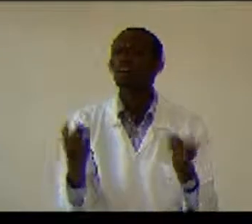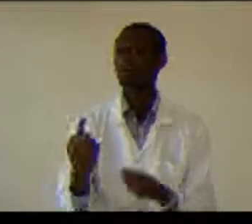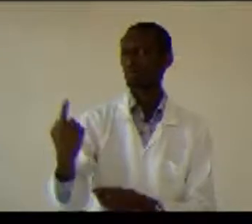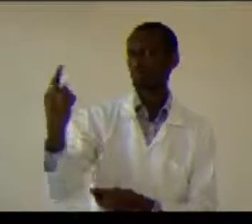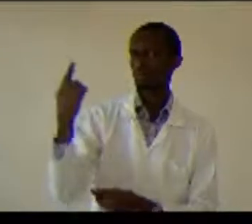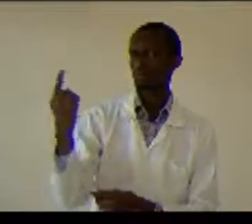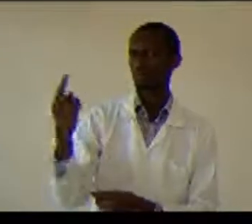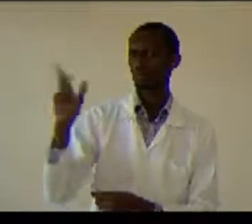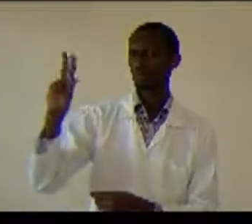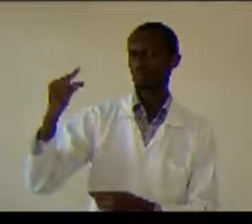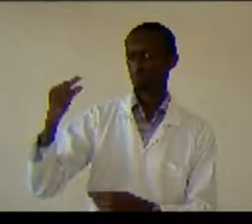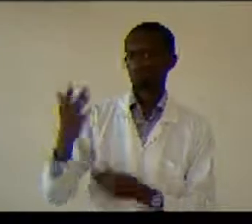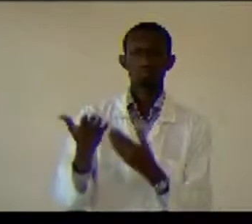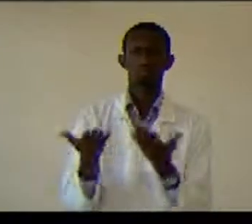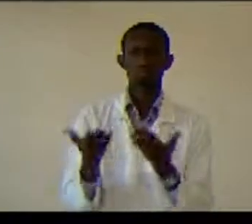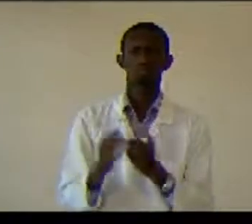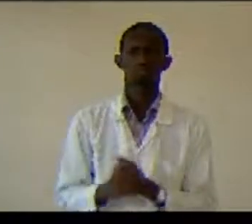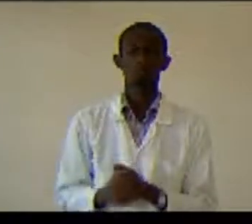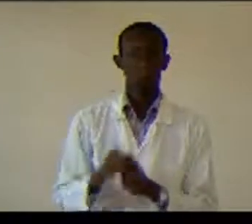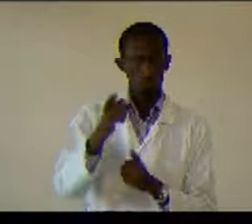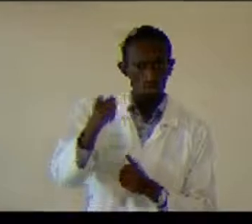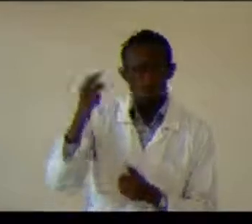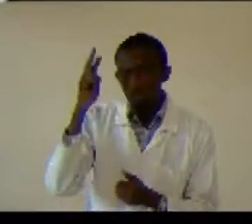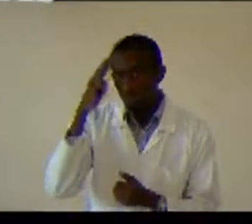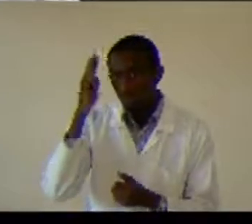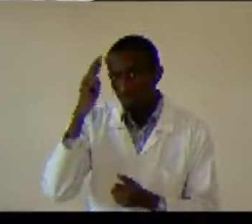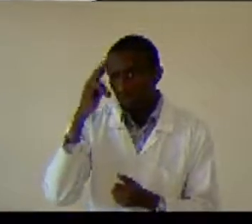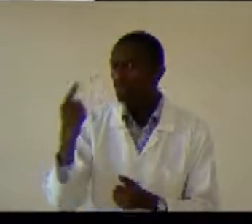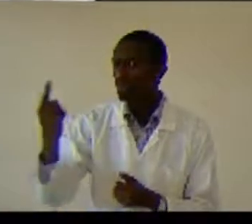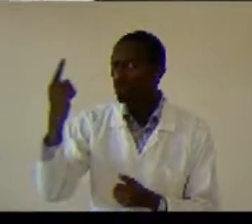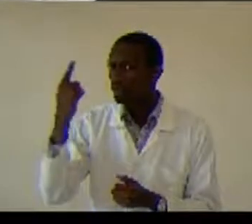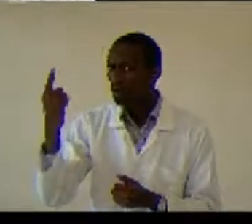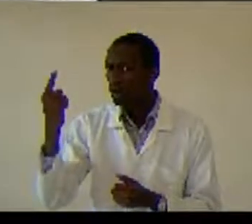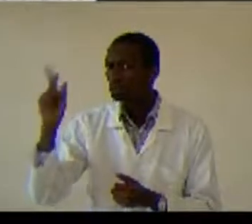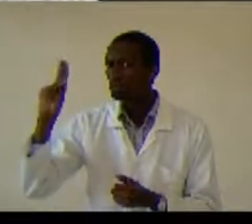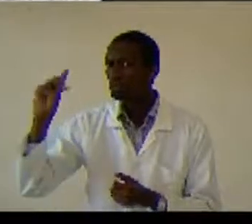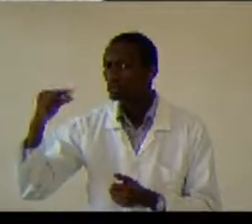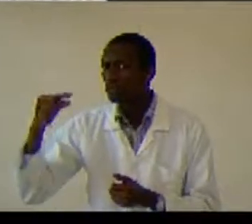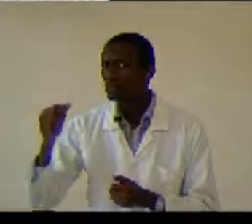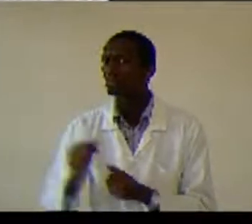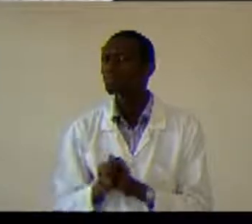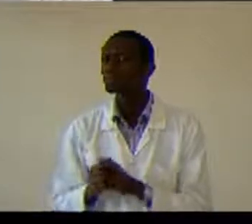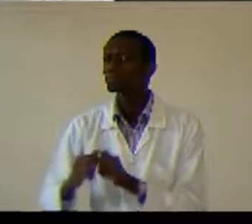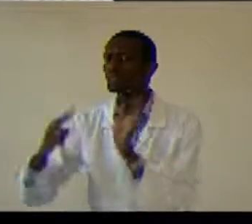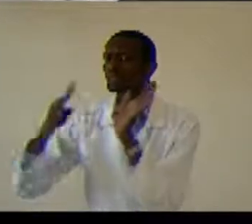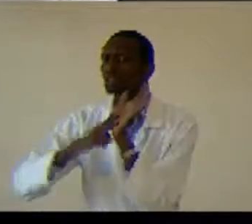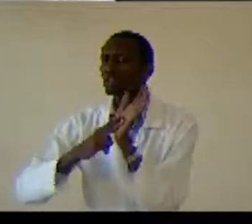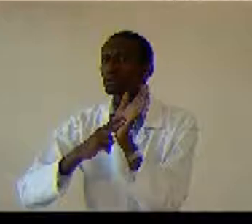ice at 0 degrees Celsius. Remember, this 1 kilogram of ice is equal to how many